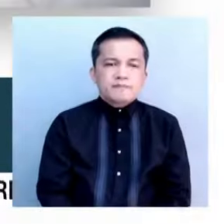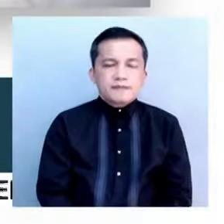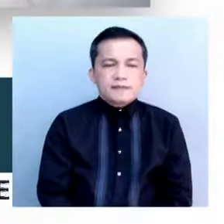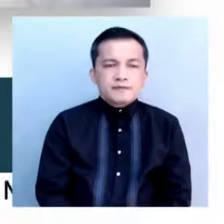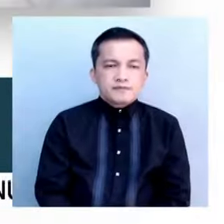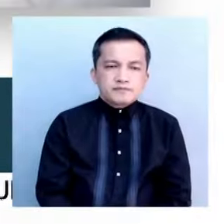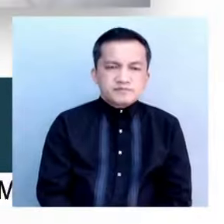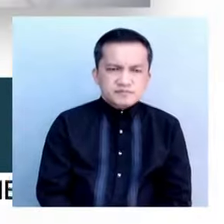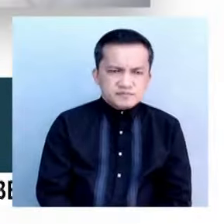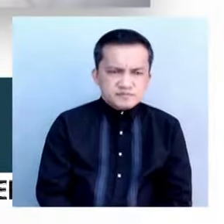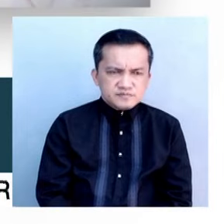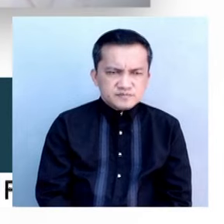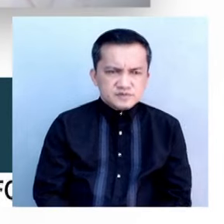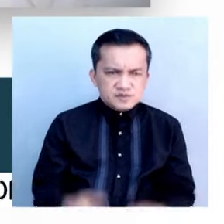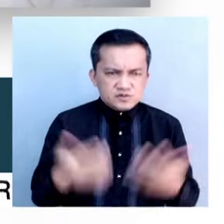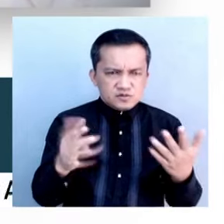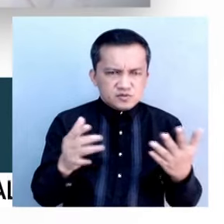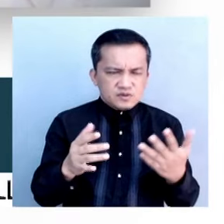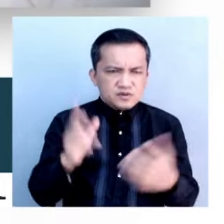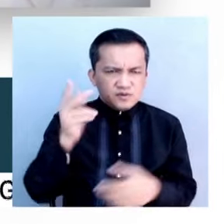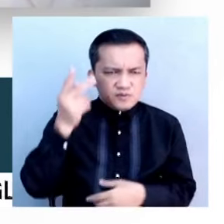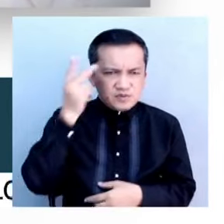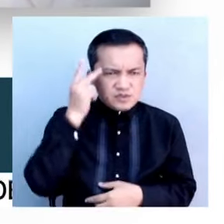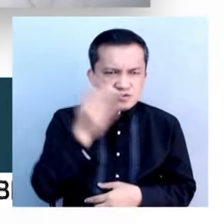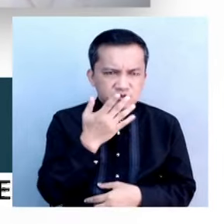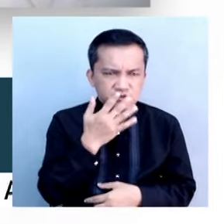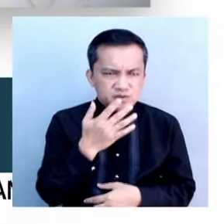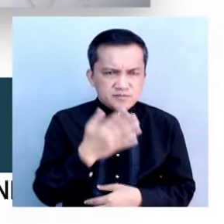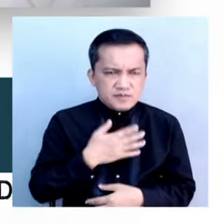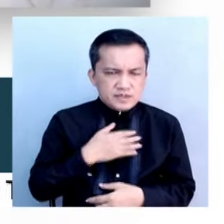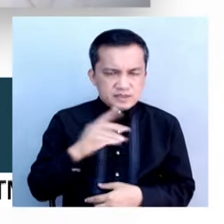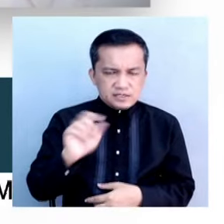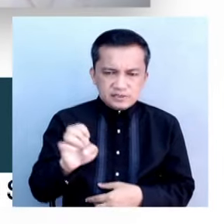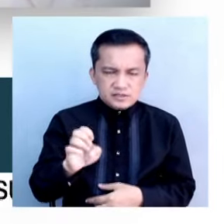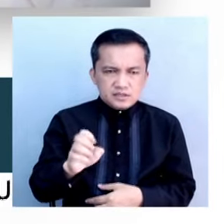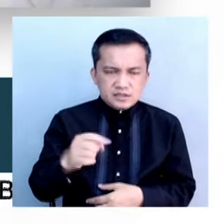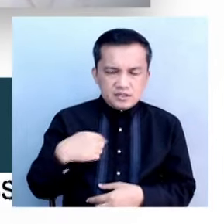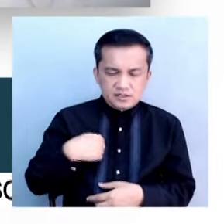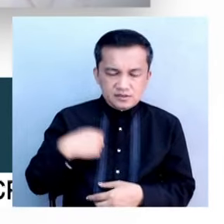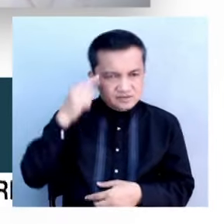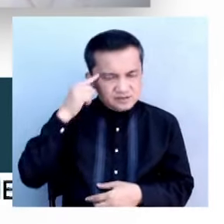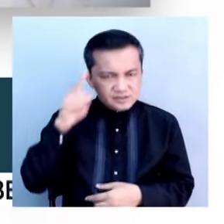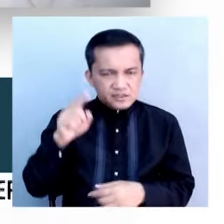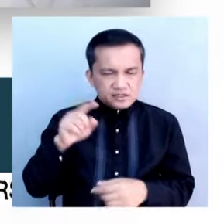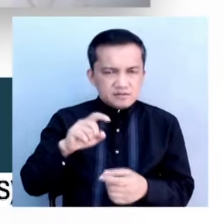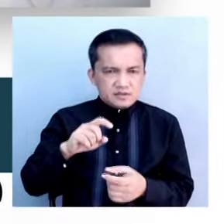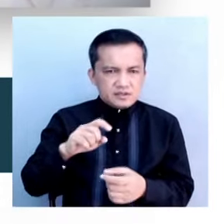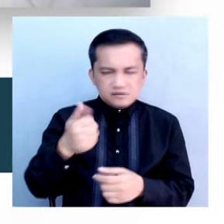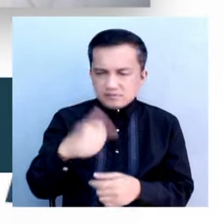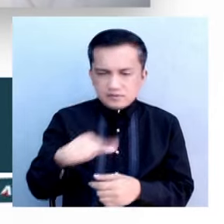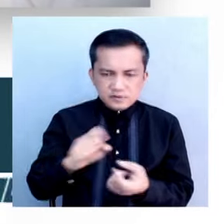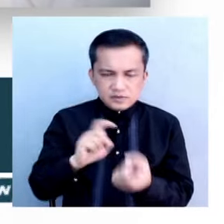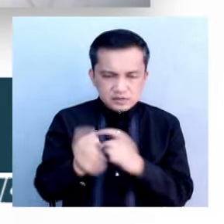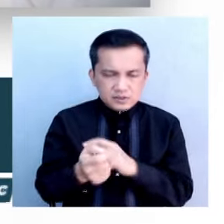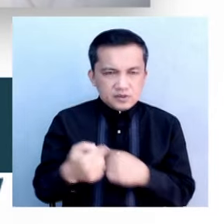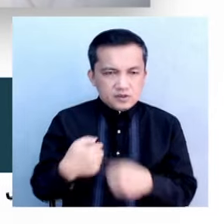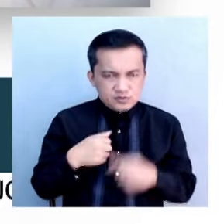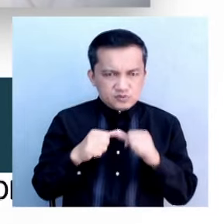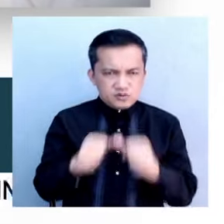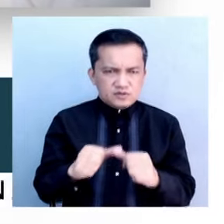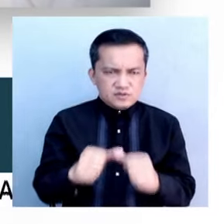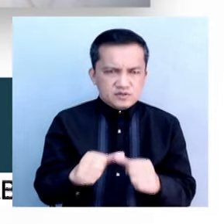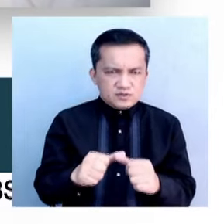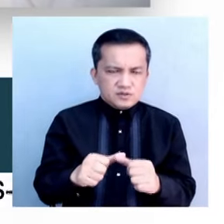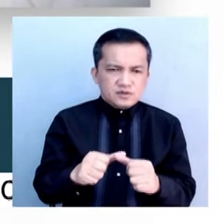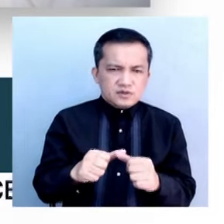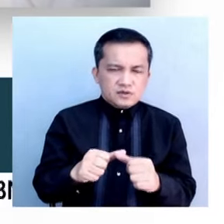So there was no political color in my case. I don't think anything will change. I will still continue to become your senator